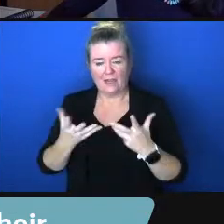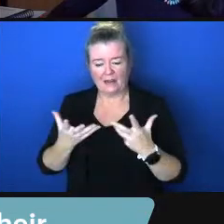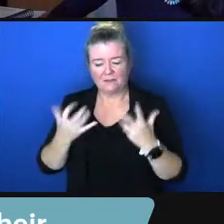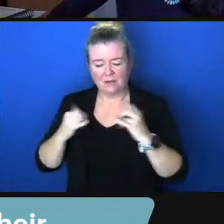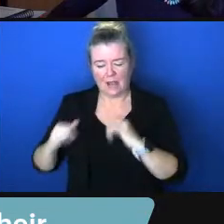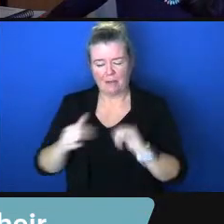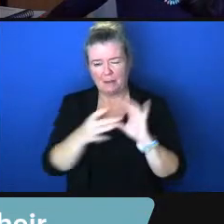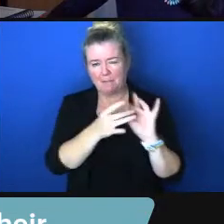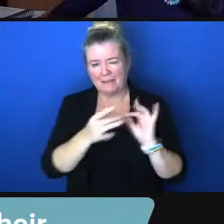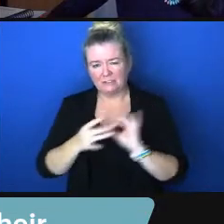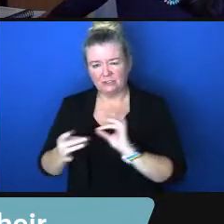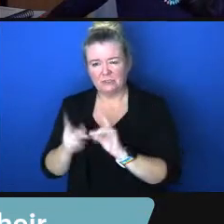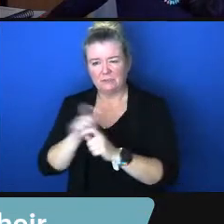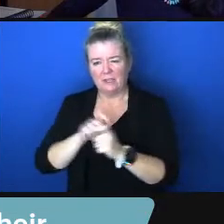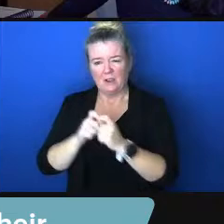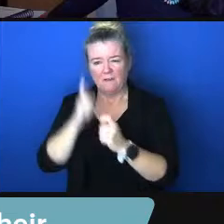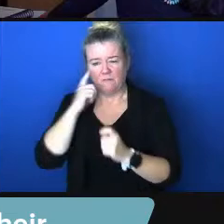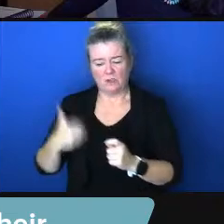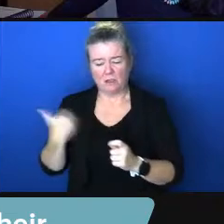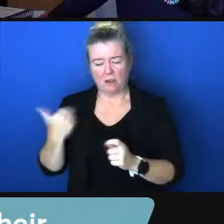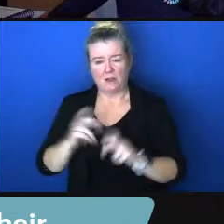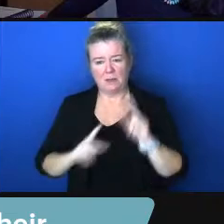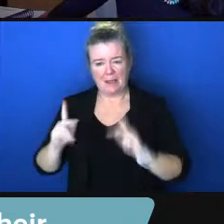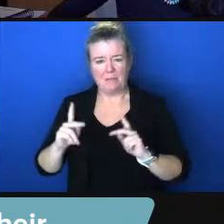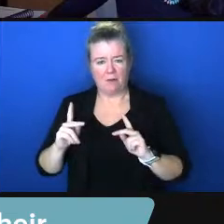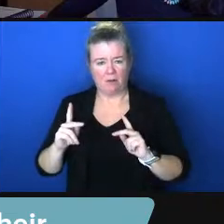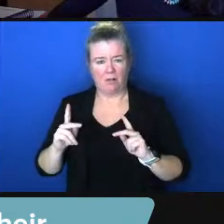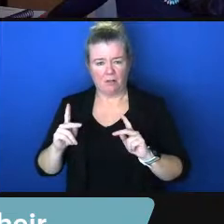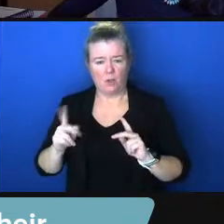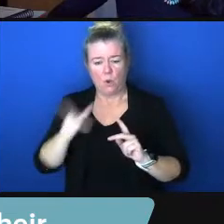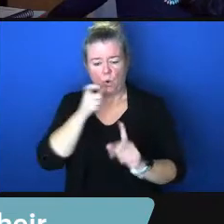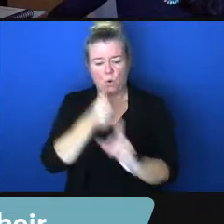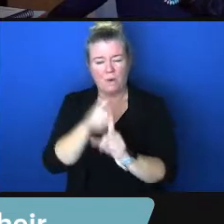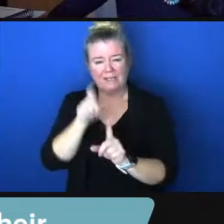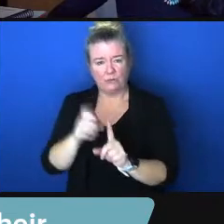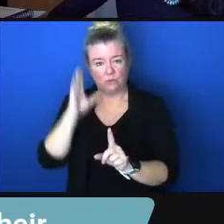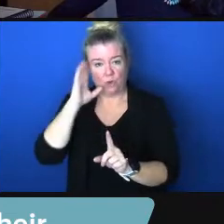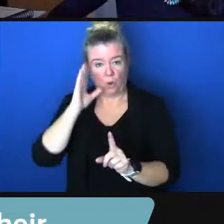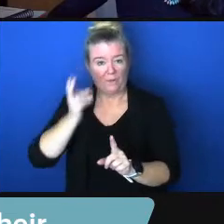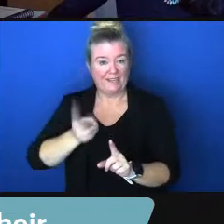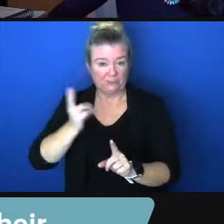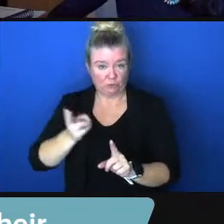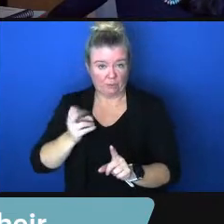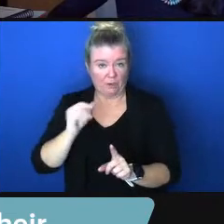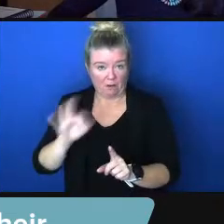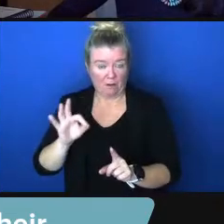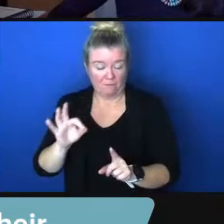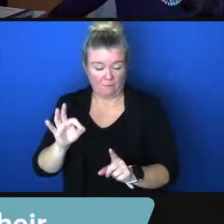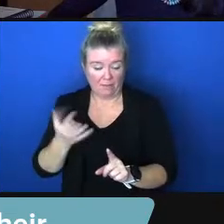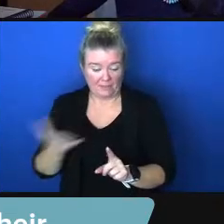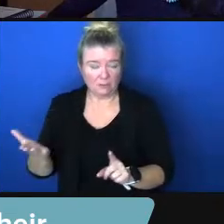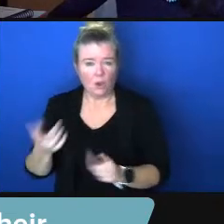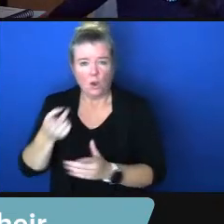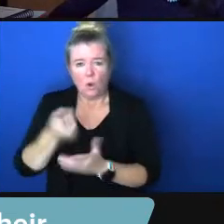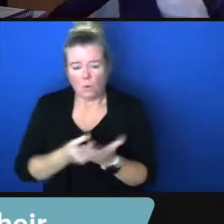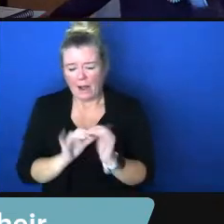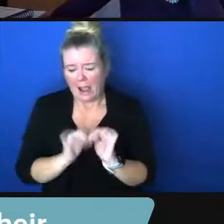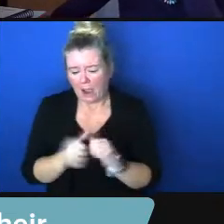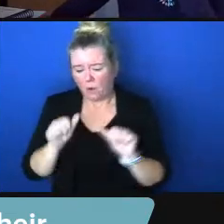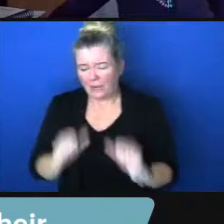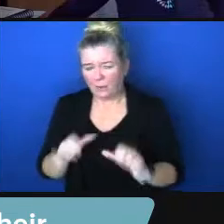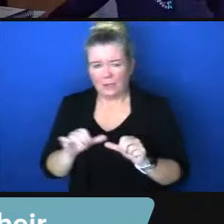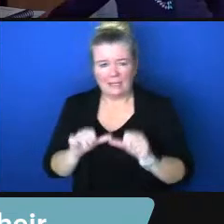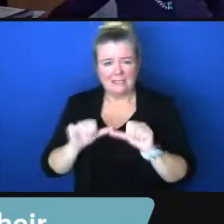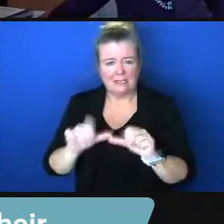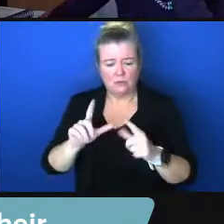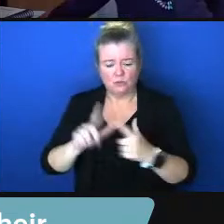this particularly for our young people who need to know history. You know, what are the ways that we can